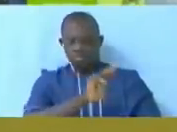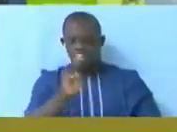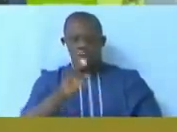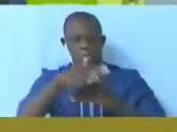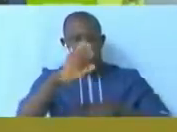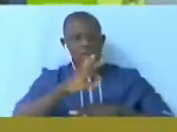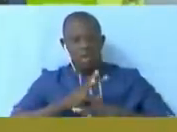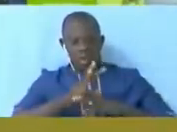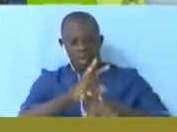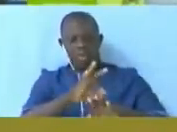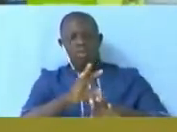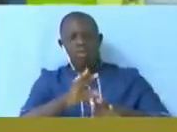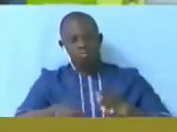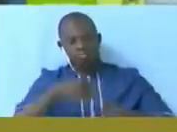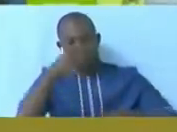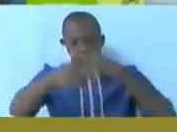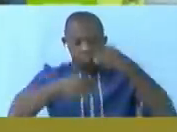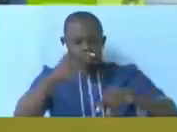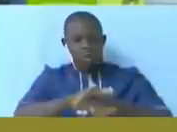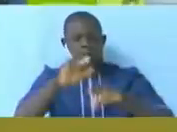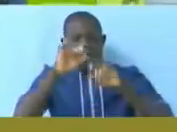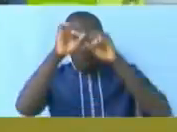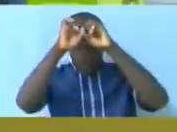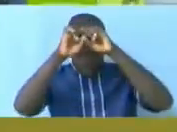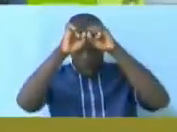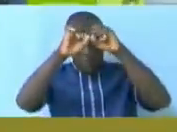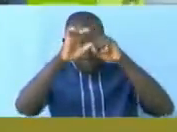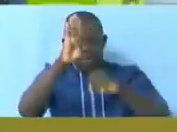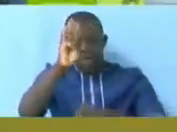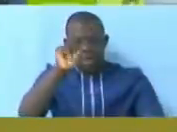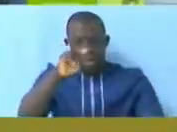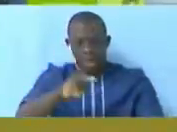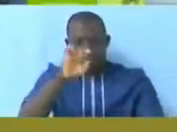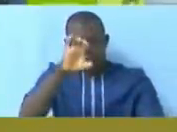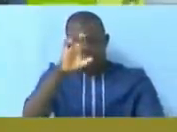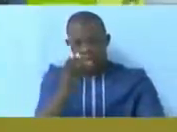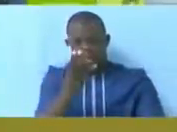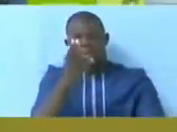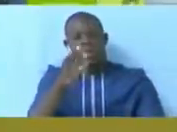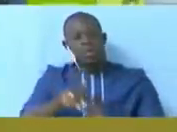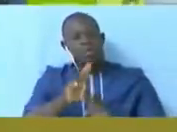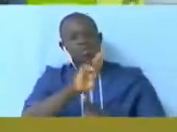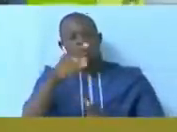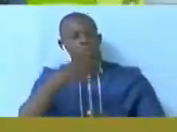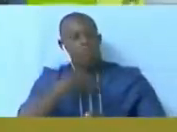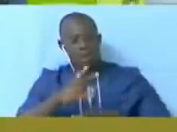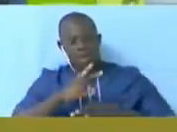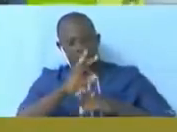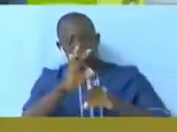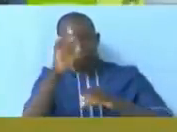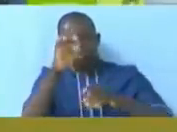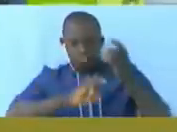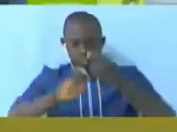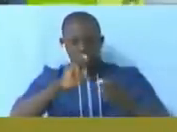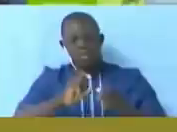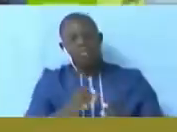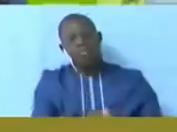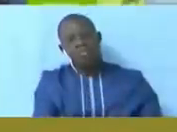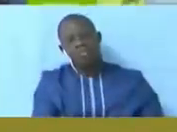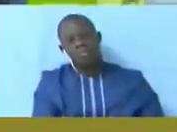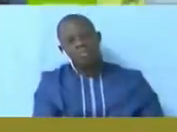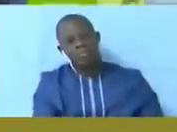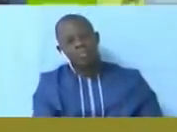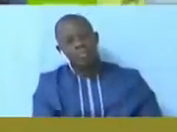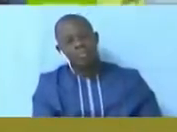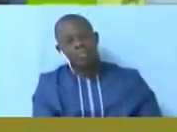Bare amana kena la funa kodi puru nga continue kiti tamando la wo bunda la bench nindo.